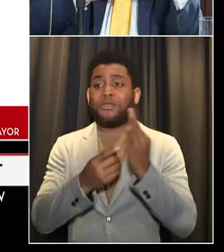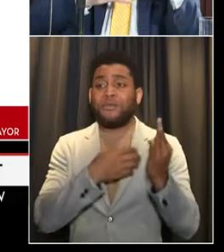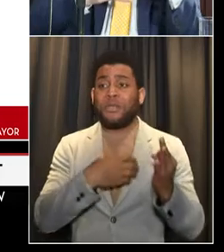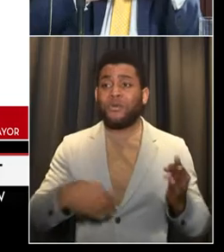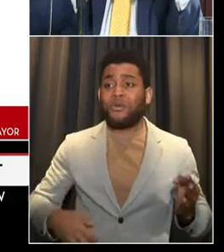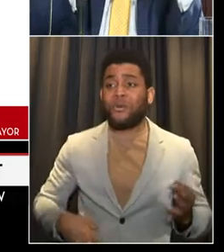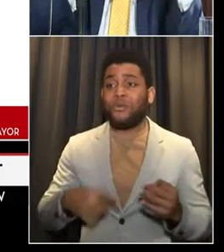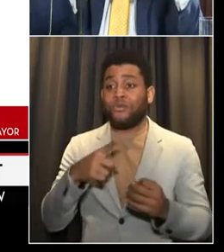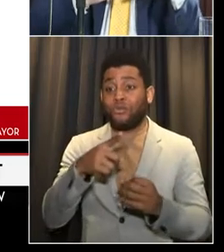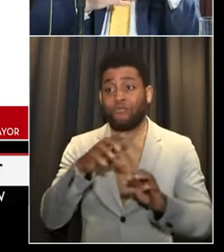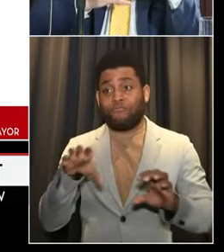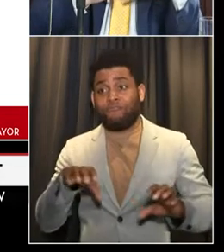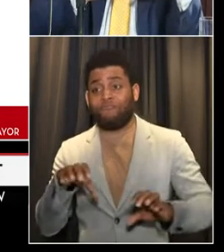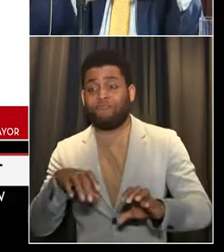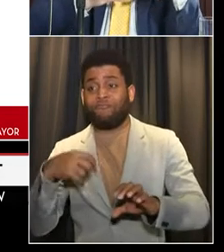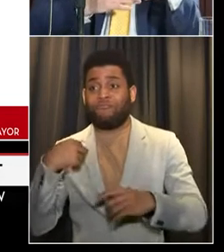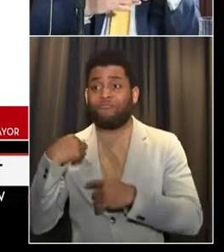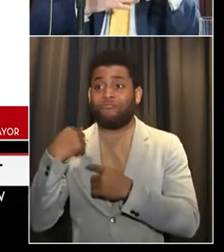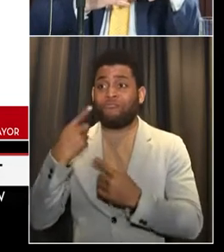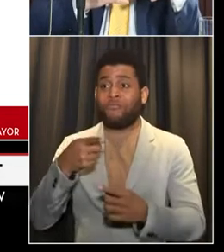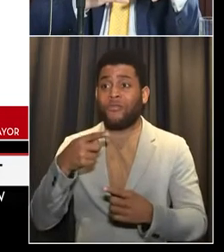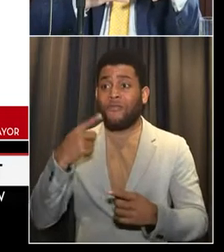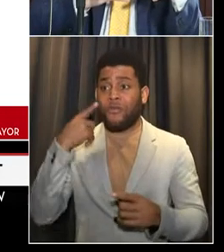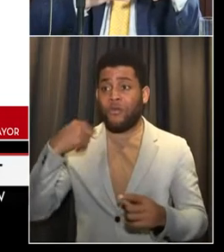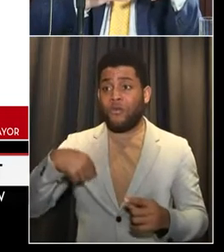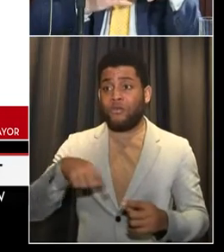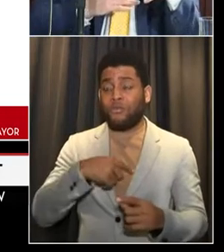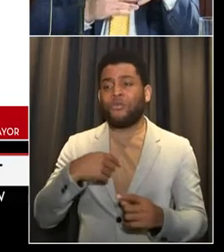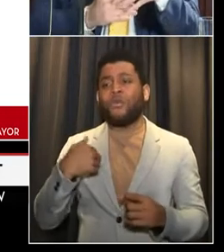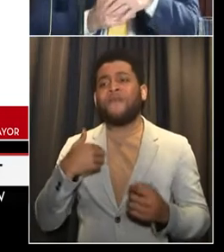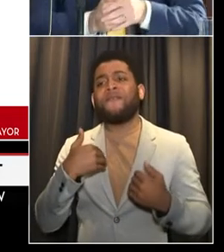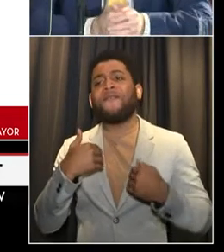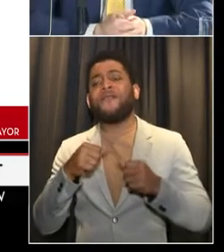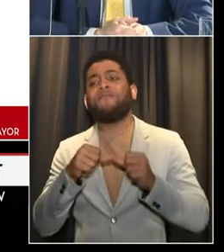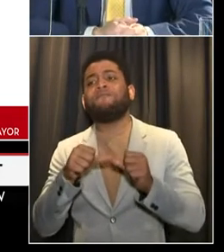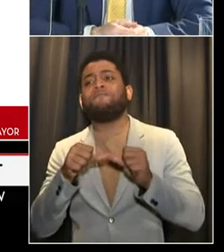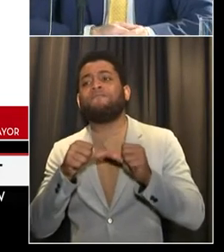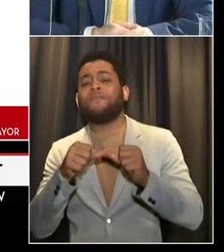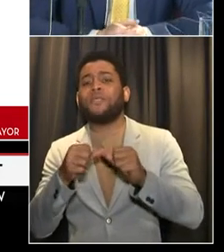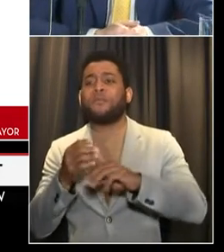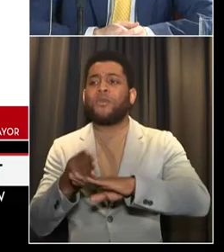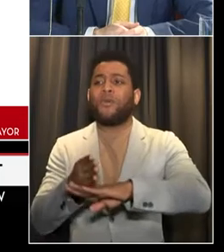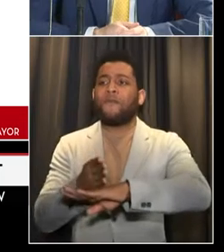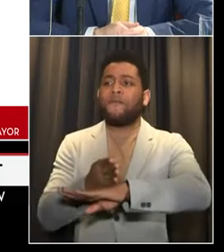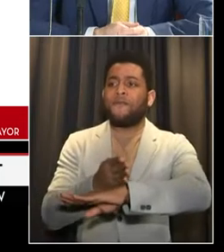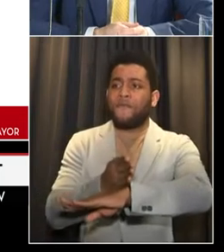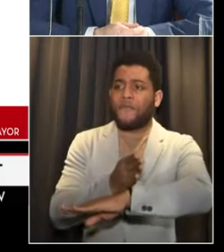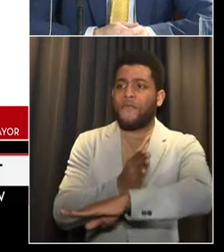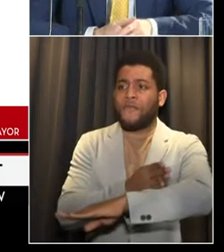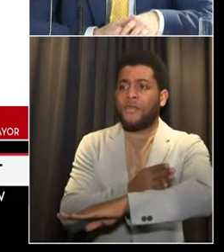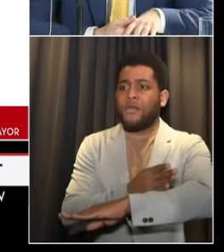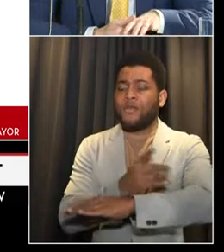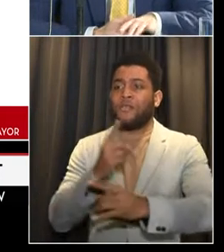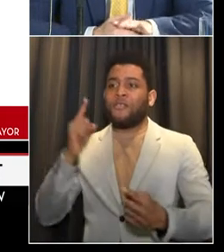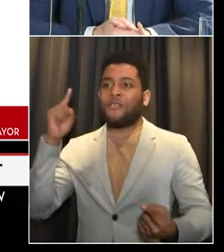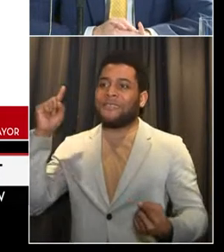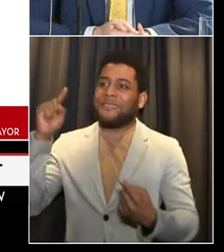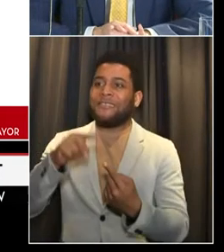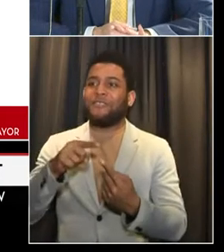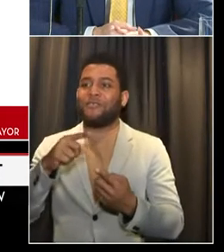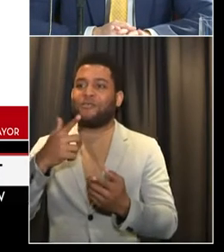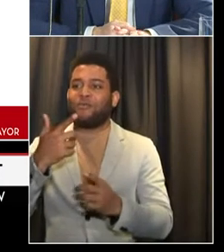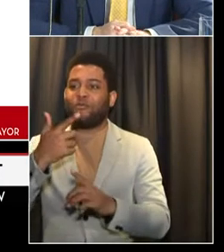For us to really have a sustained improvement in our ability to curb gun crime, we have to have an honest conversation about the